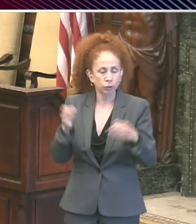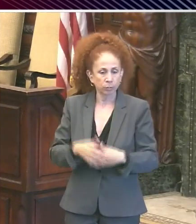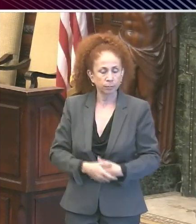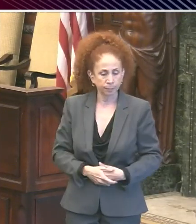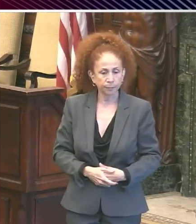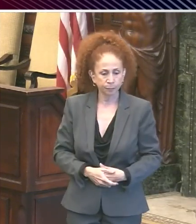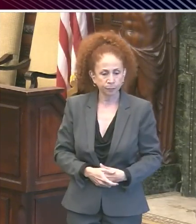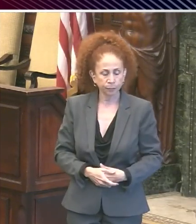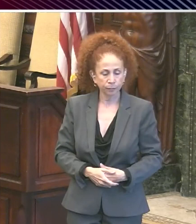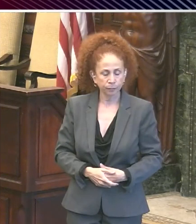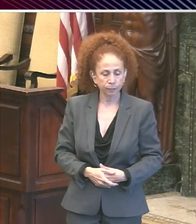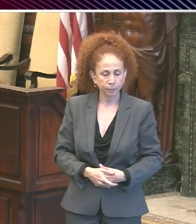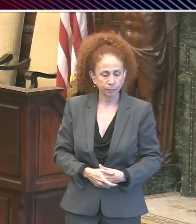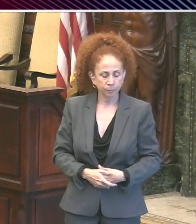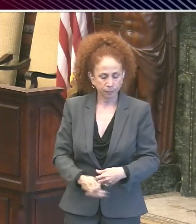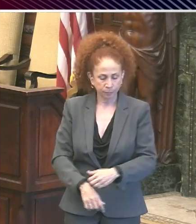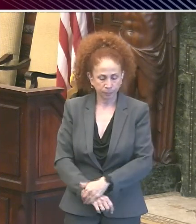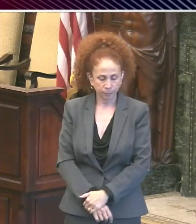time.